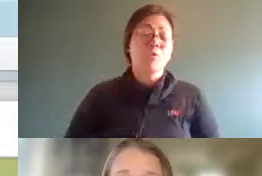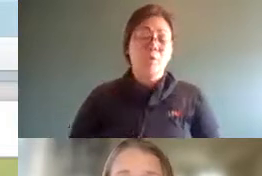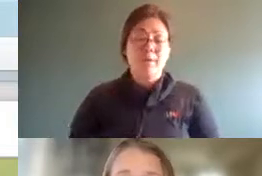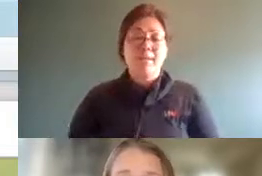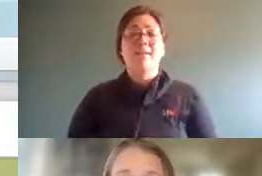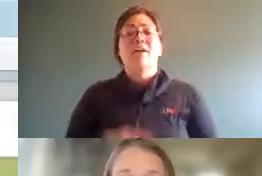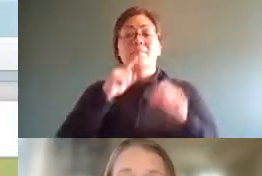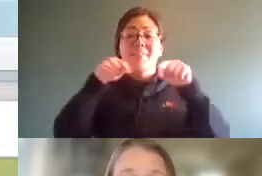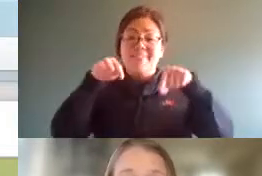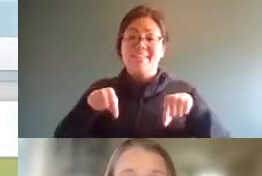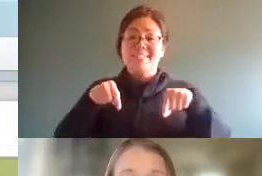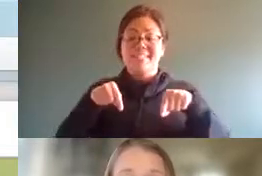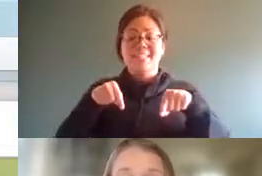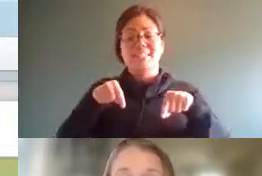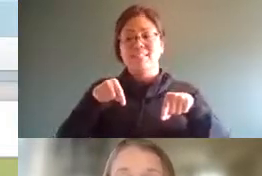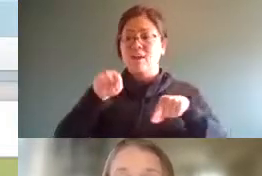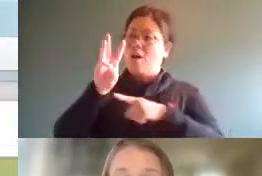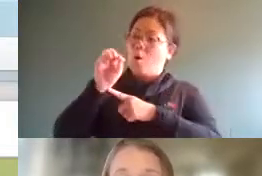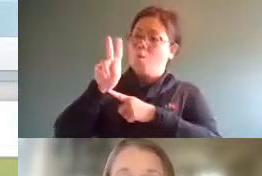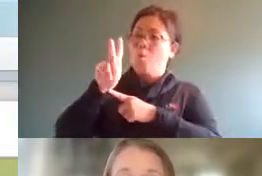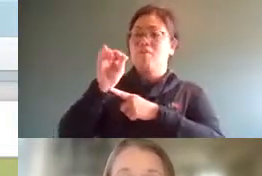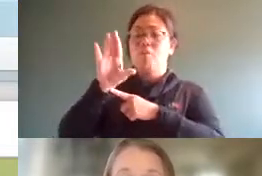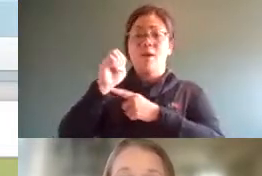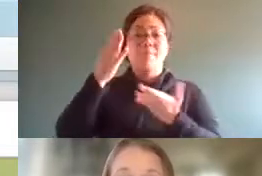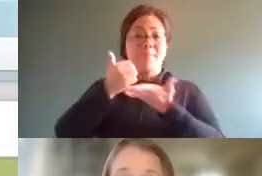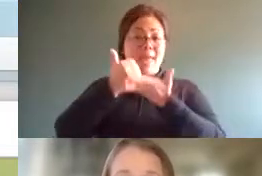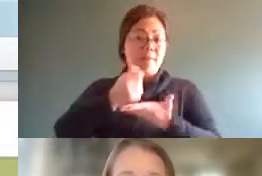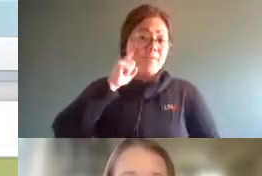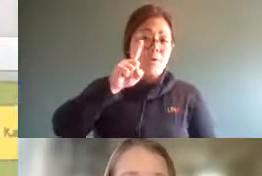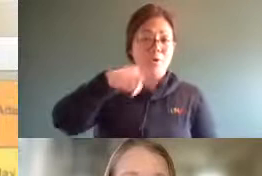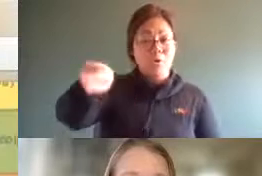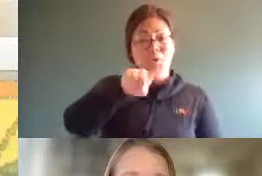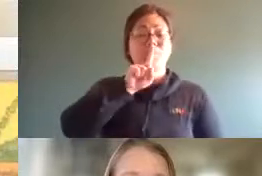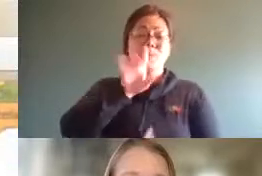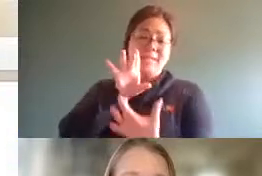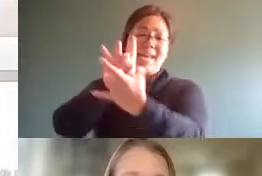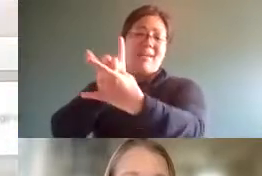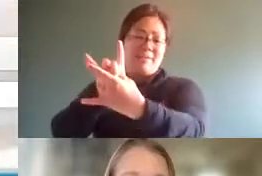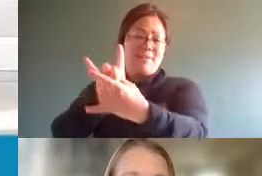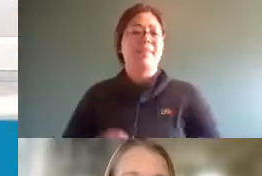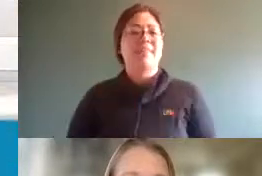this is definitely a workforce that may be helpful for you to tap into.